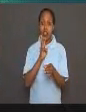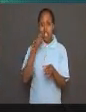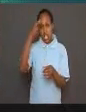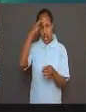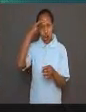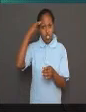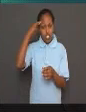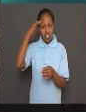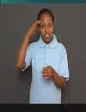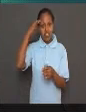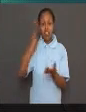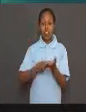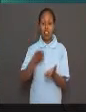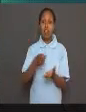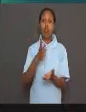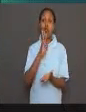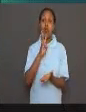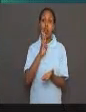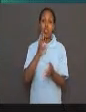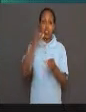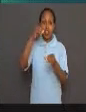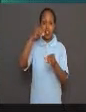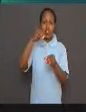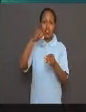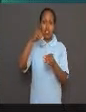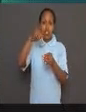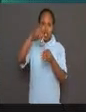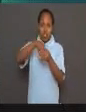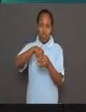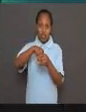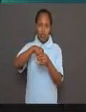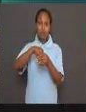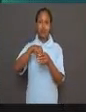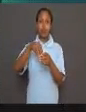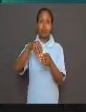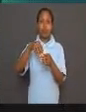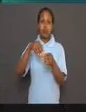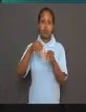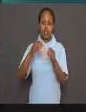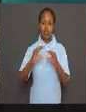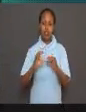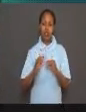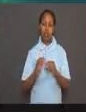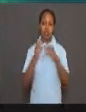causing the water in the tub to rise.